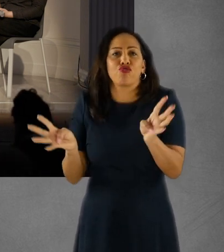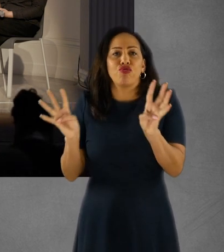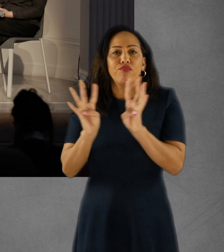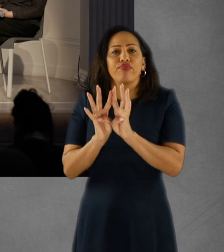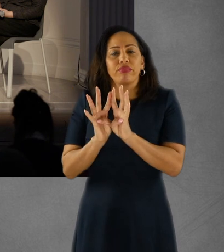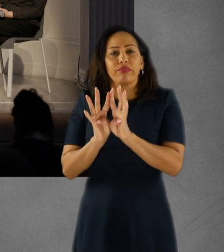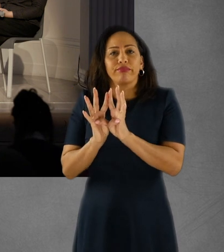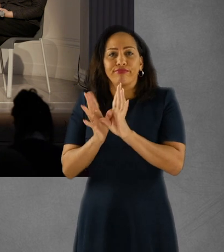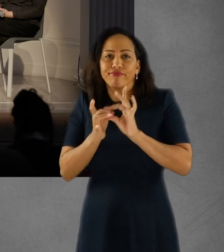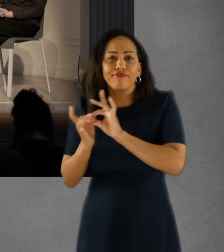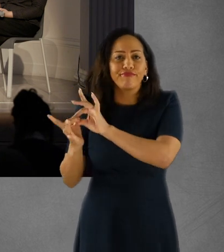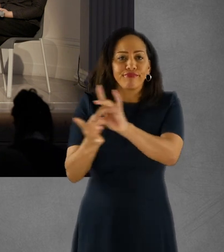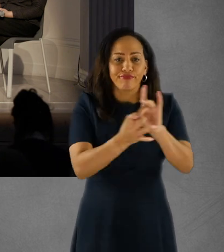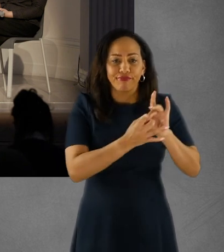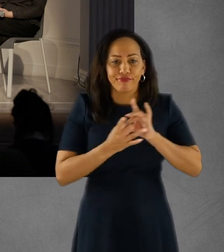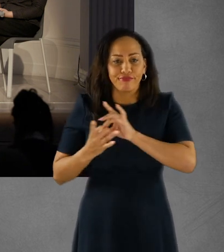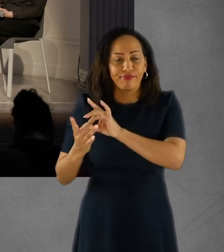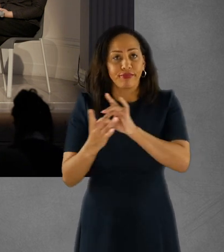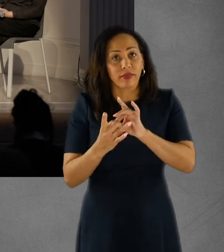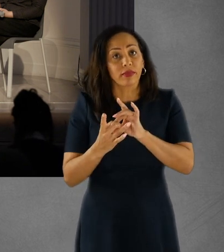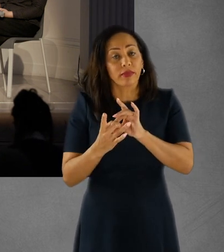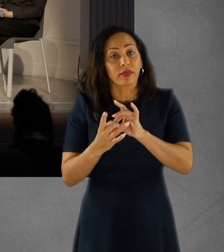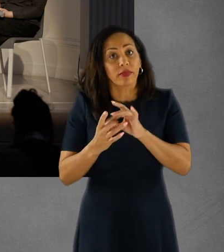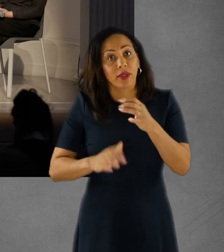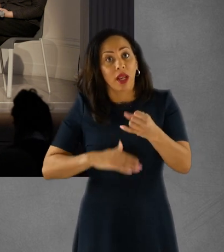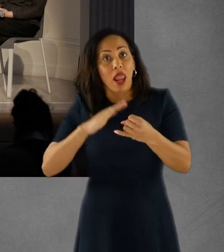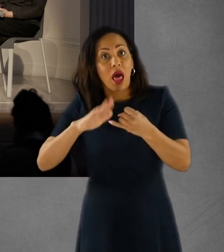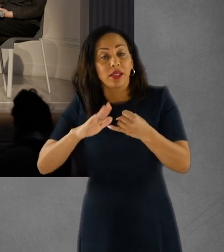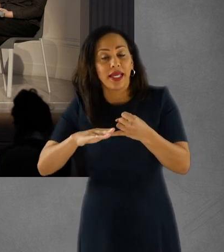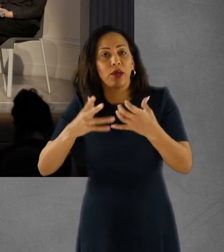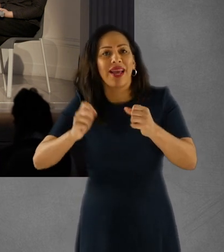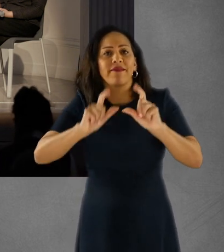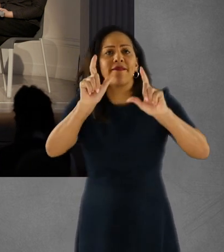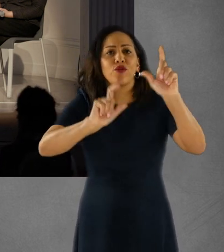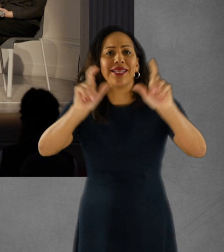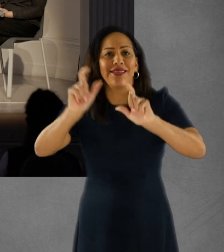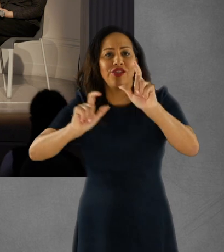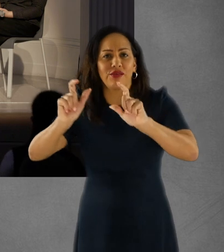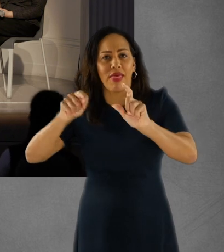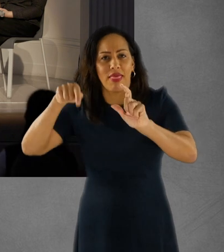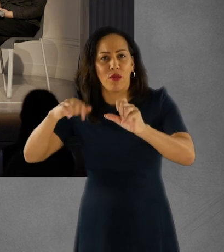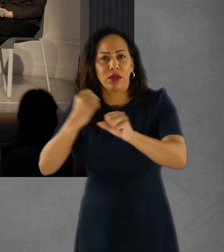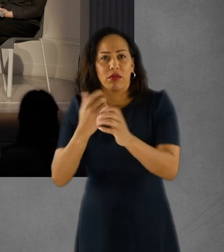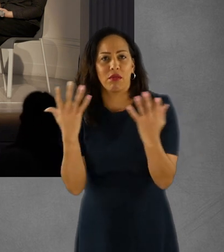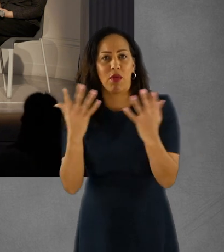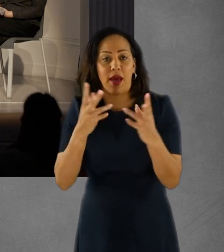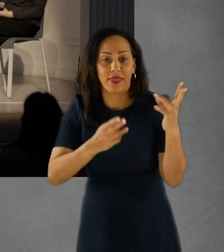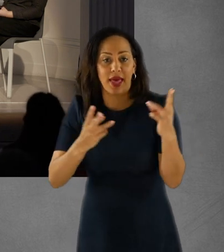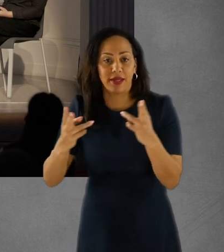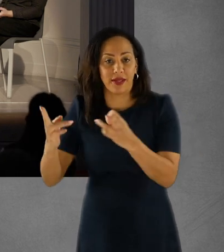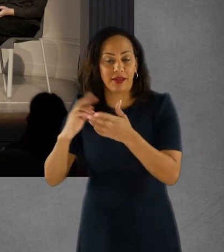And I think the footage sort of followed that, I think, lastly in the editing. It almost came at the end.